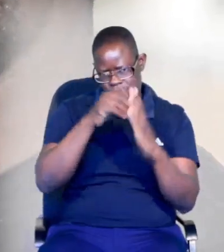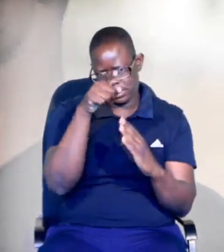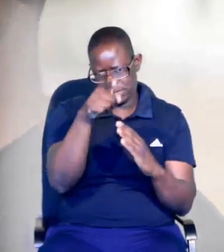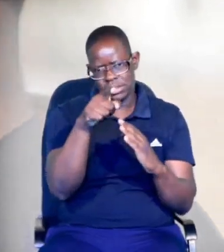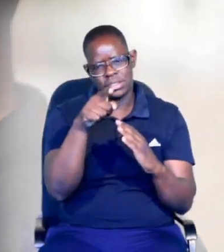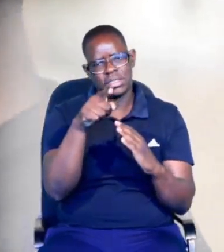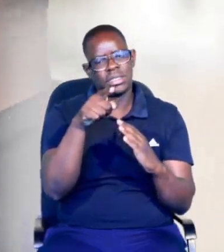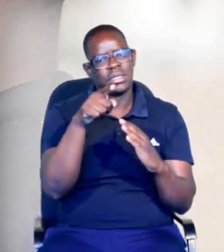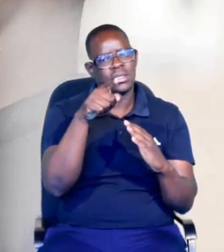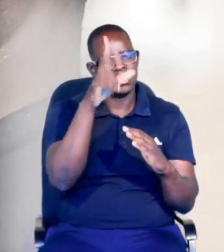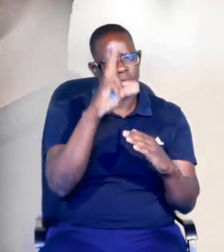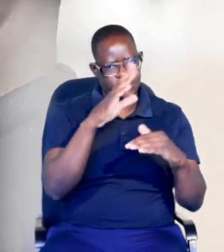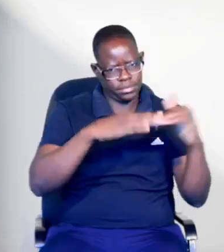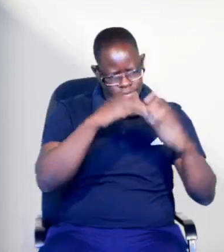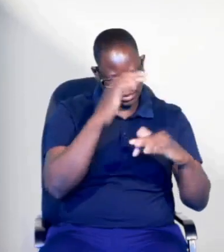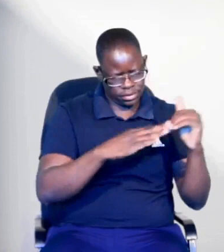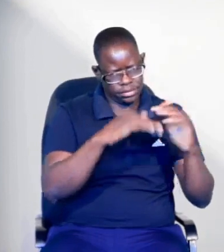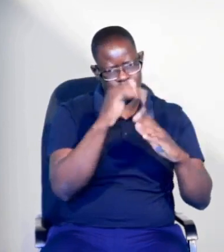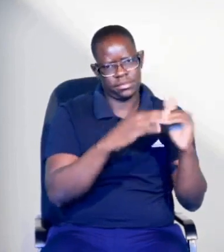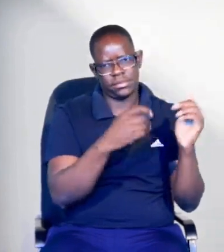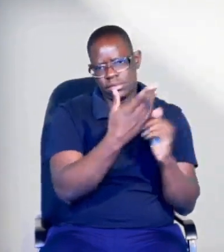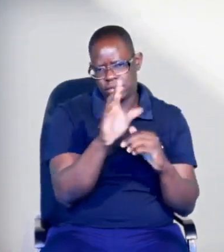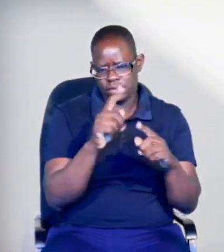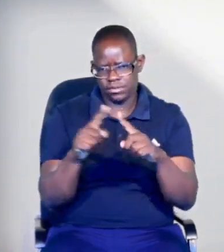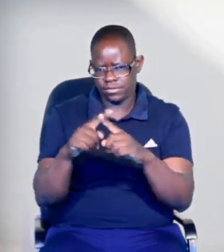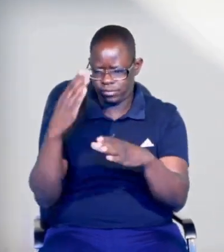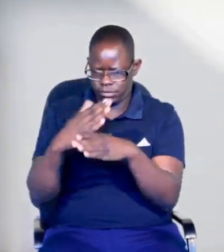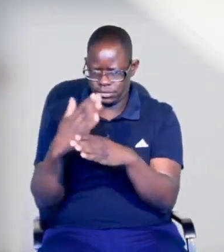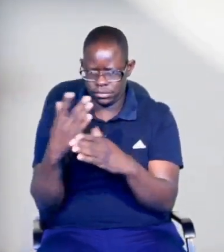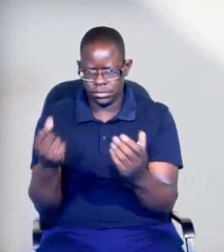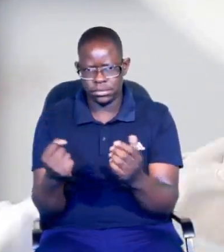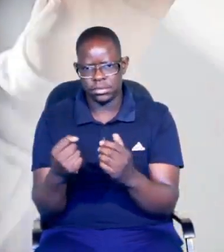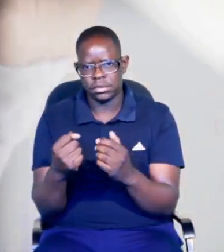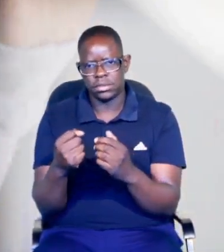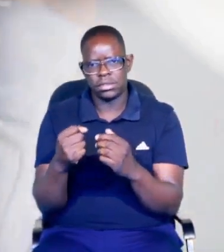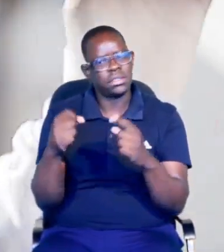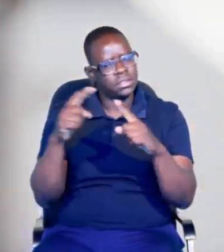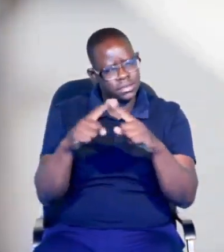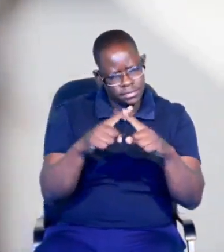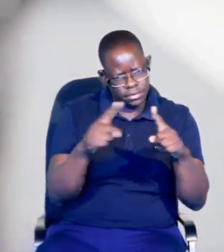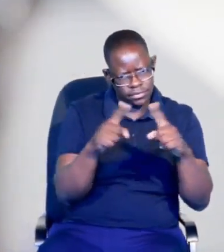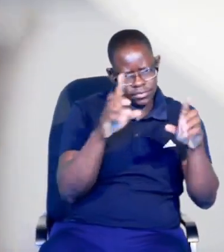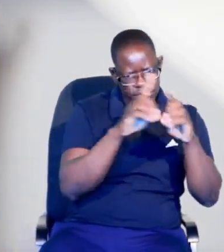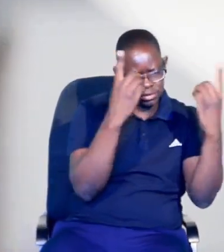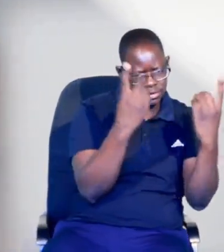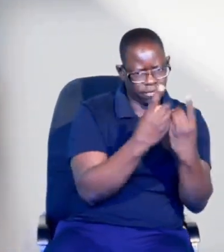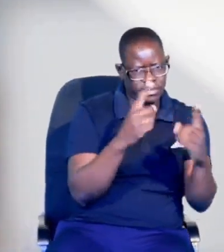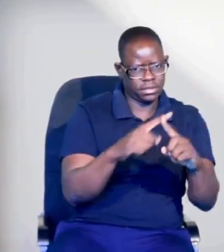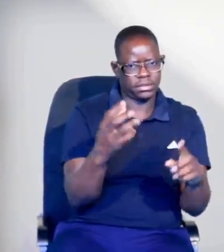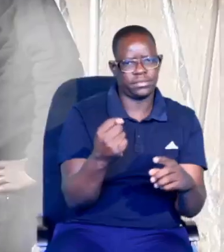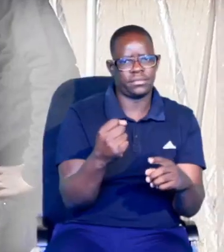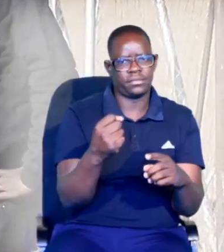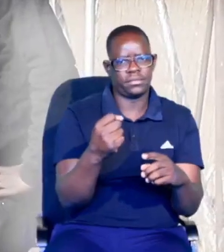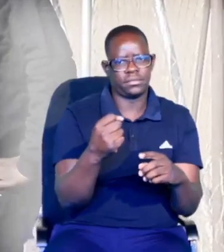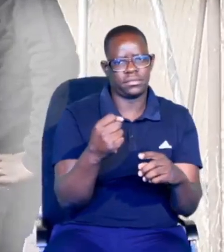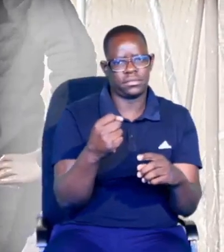And the builder is known as a bricklayer? Yeah, they all have different tasks, and they're also working in different divisions. What do you mean, man? Let's